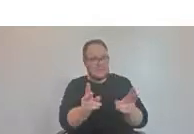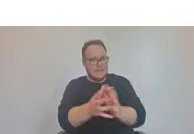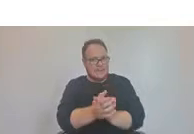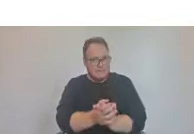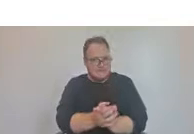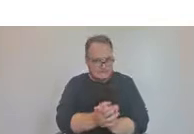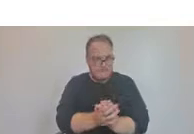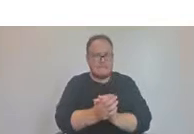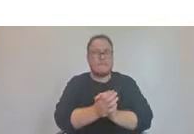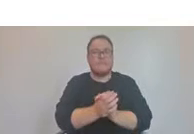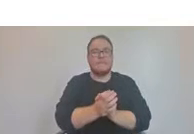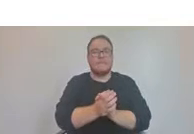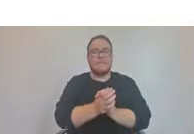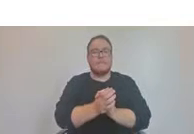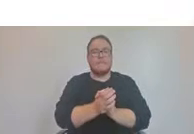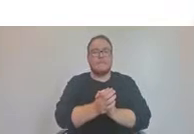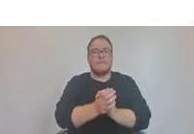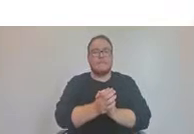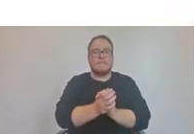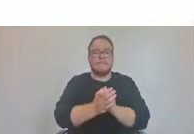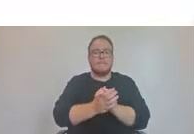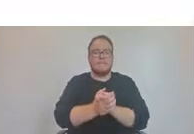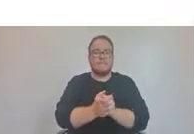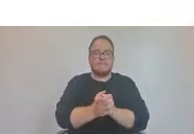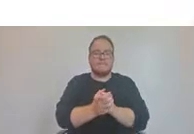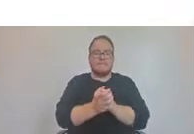So, next slide, please.